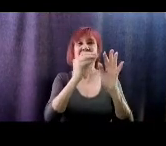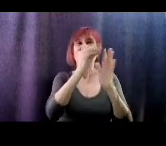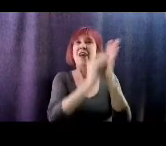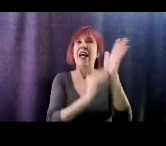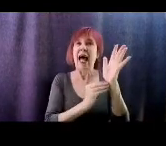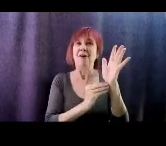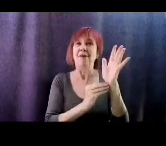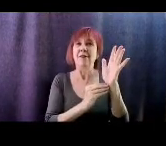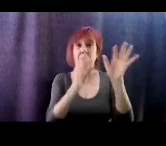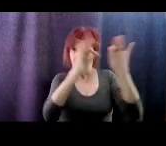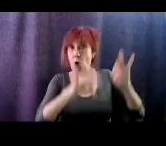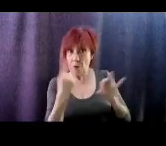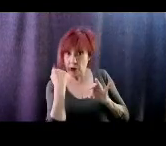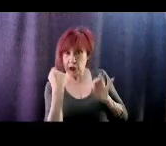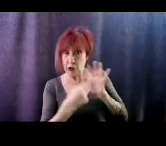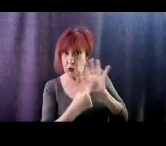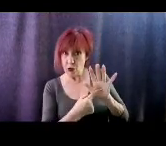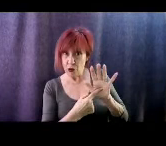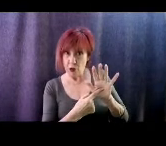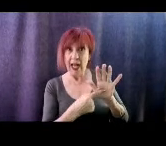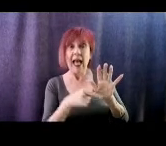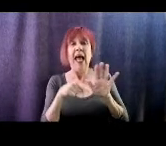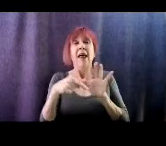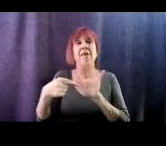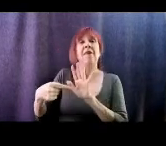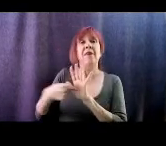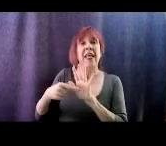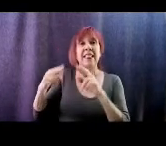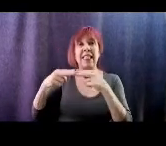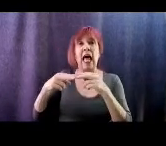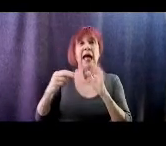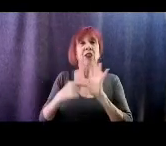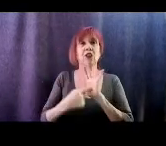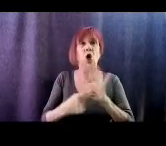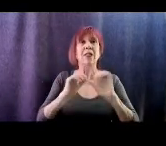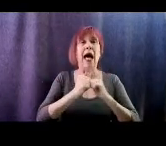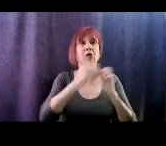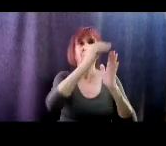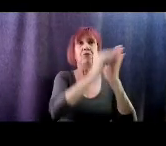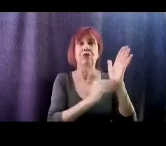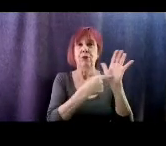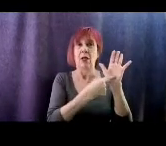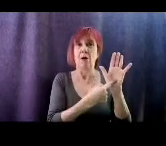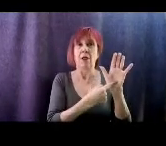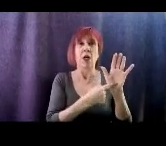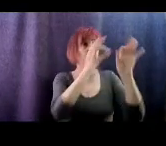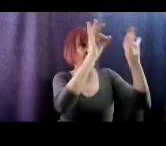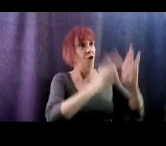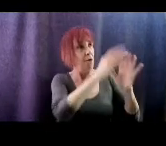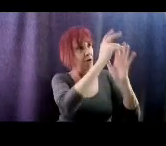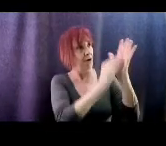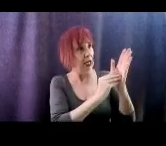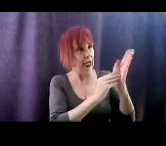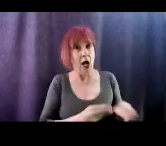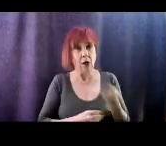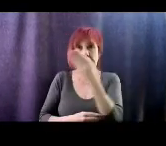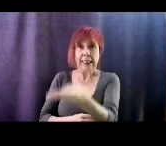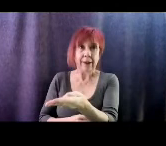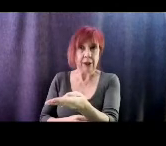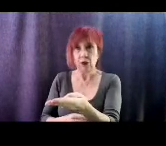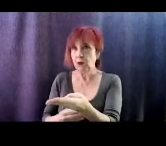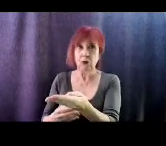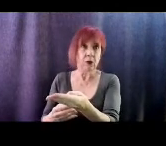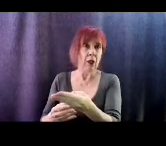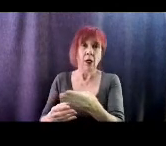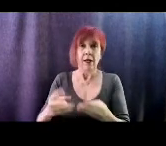the goal was to get the form to the point where after you filled it out, you could hand it to a VR counselor or somebody, and they could have a good idea of what the person had